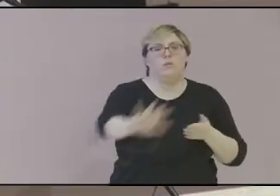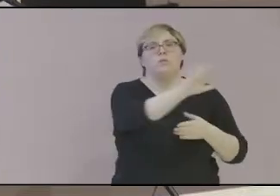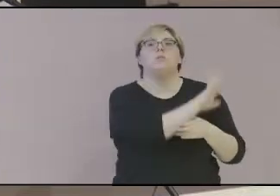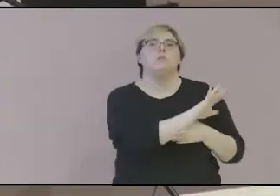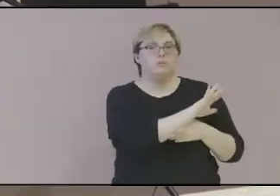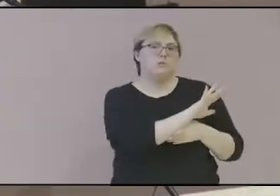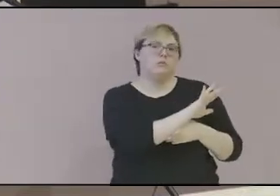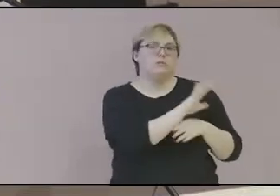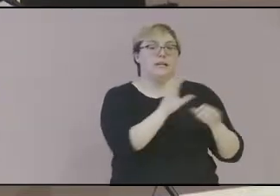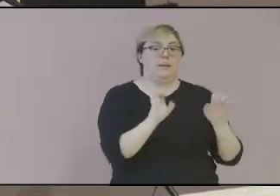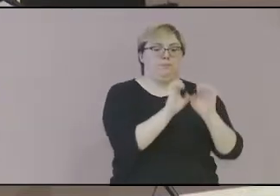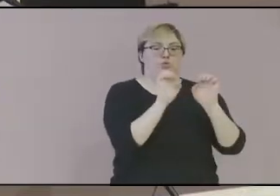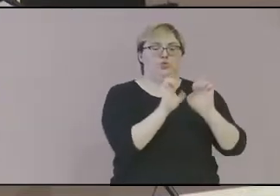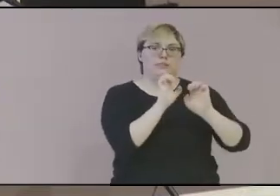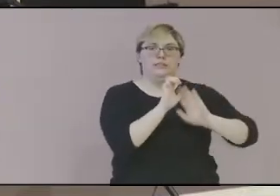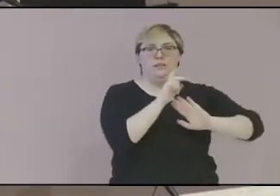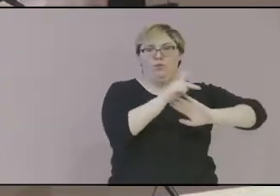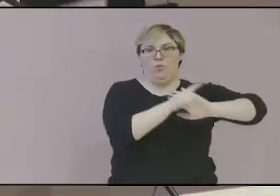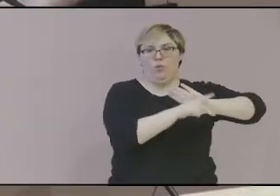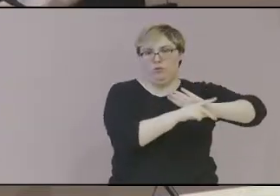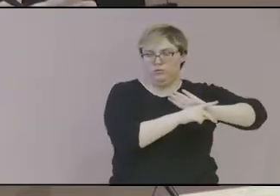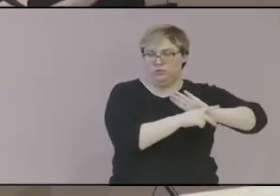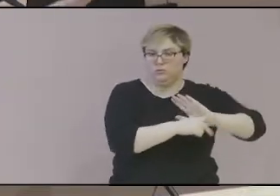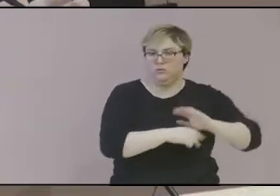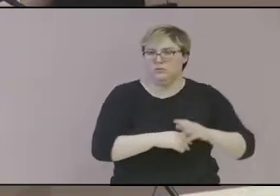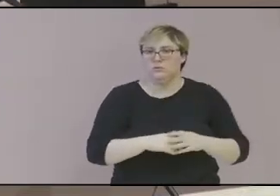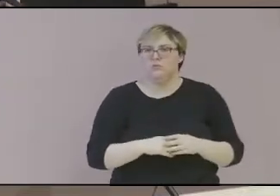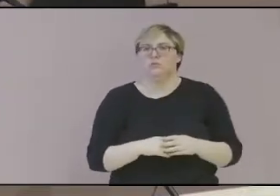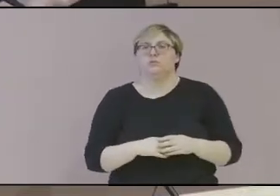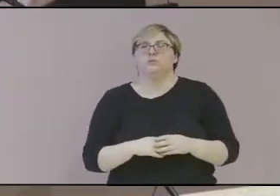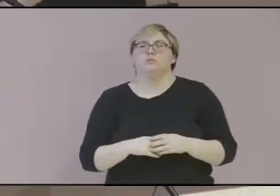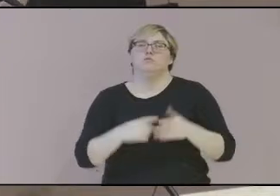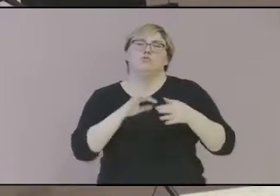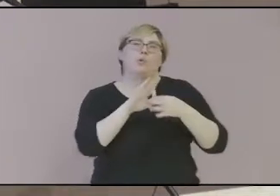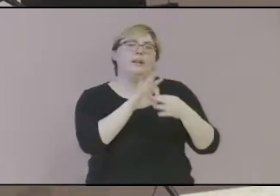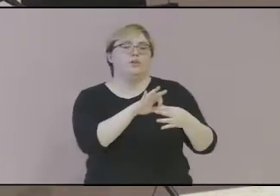justice projects, distributing technology and